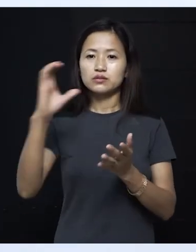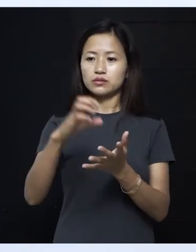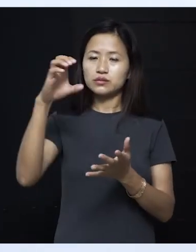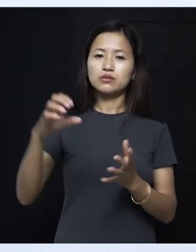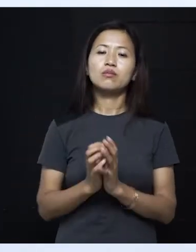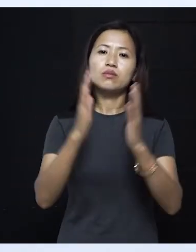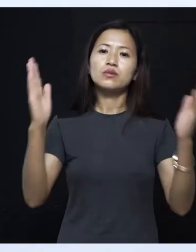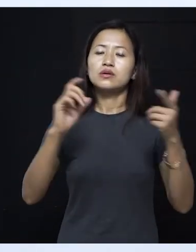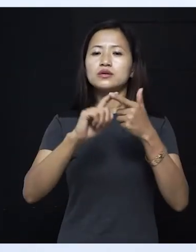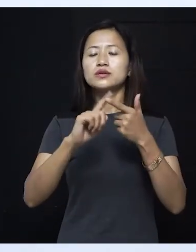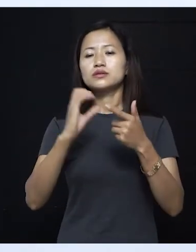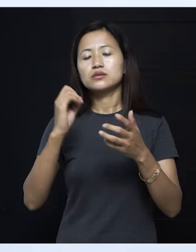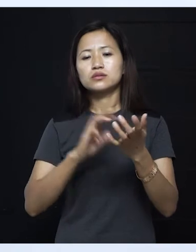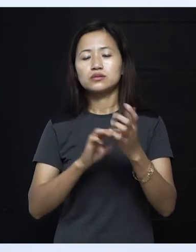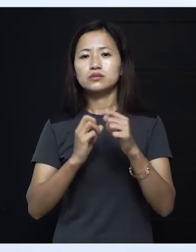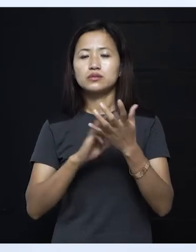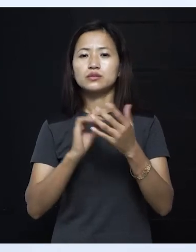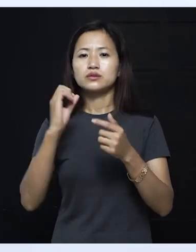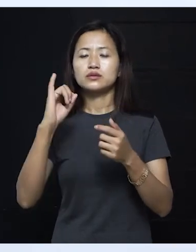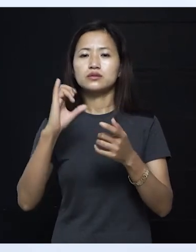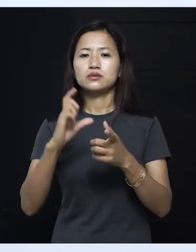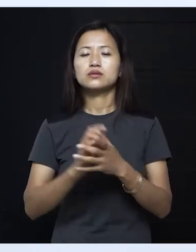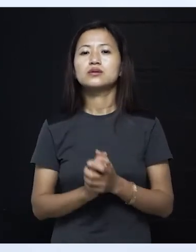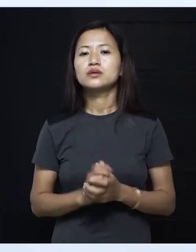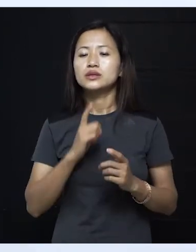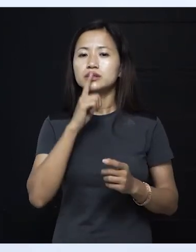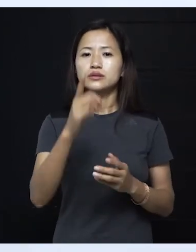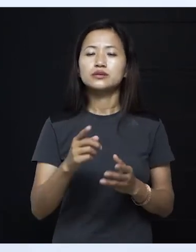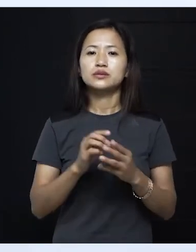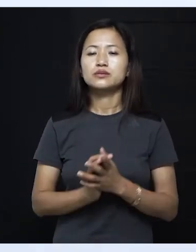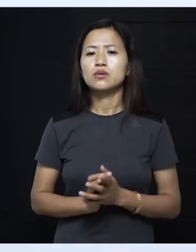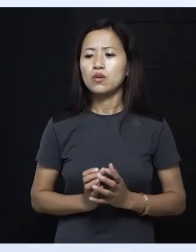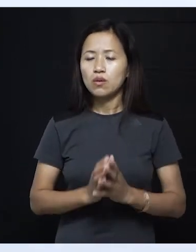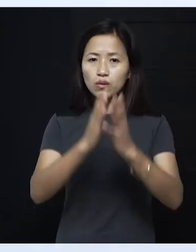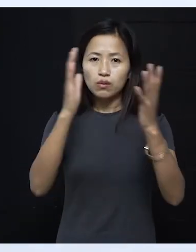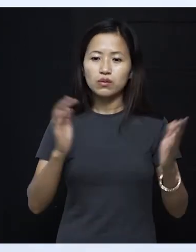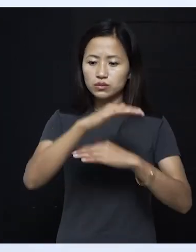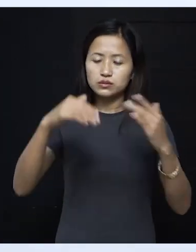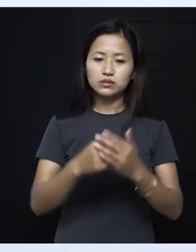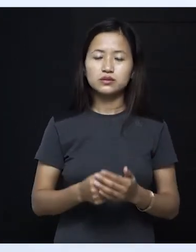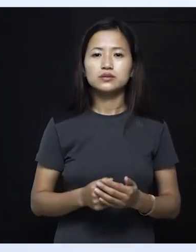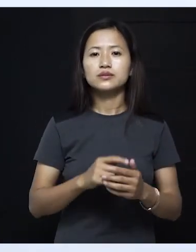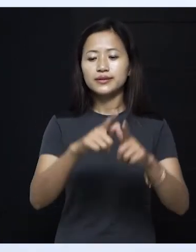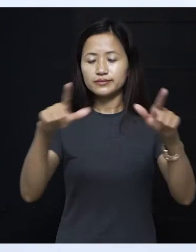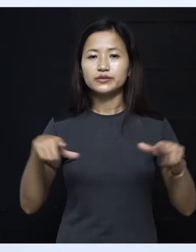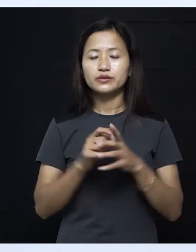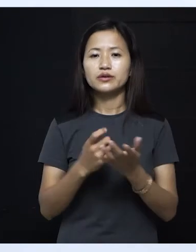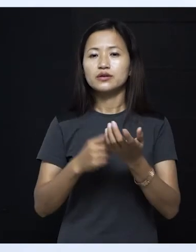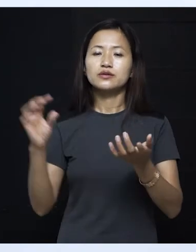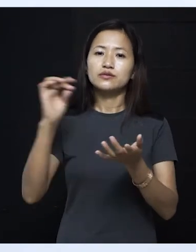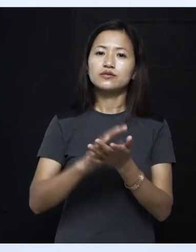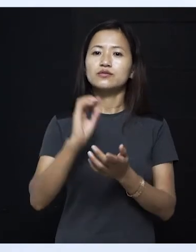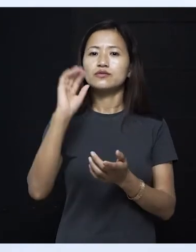more economy, okay, more revenue. And basing on that, they introduced all those land reforms, isn't it? The first